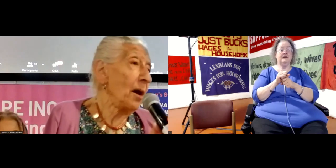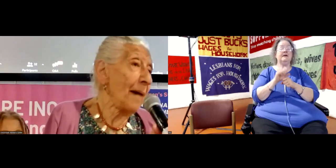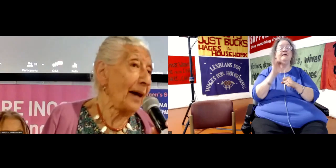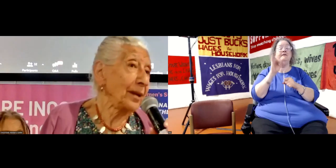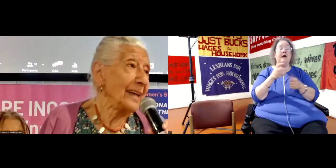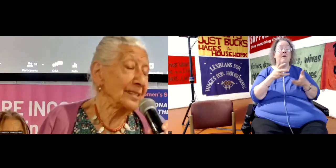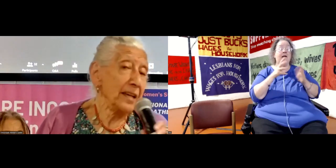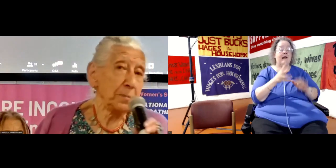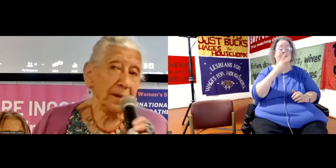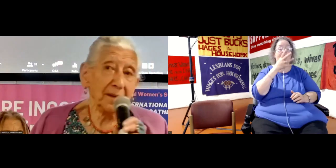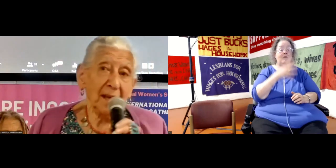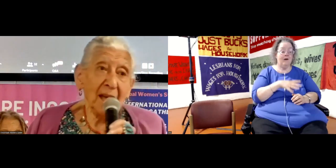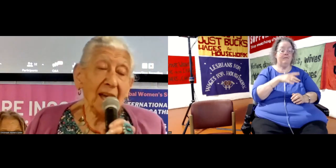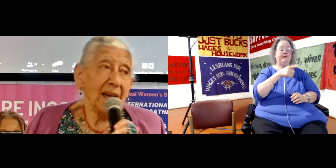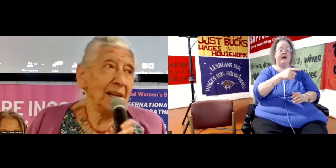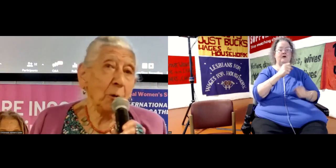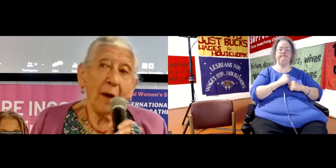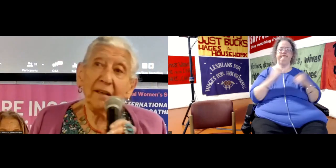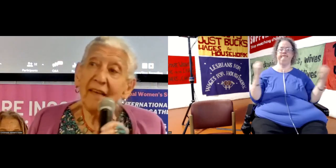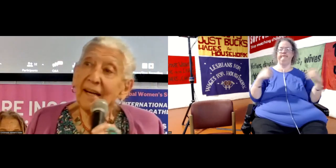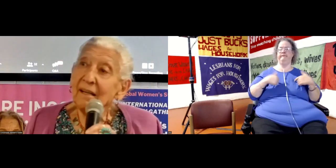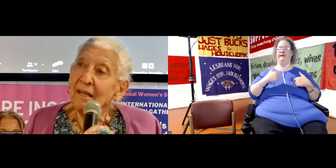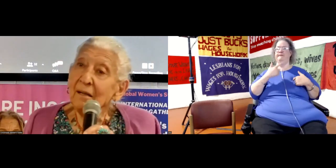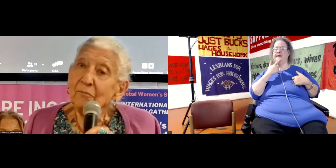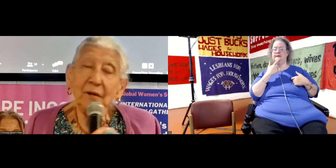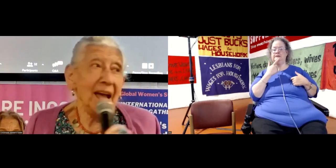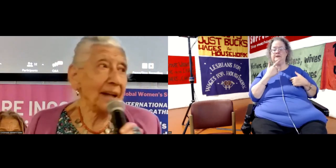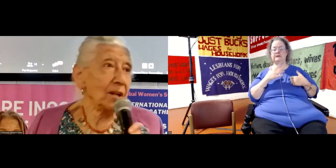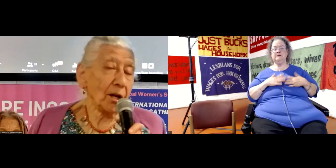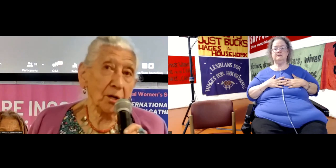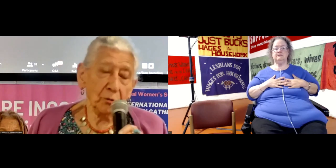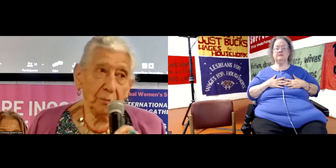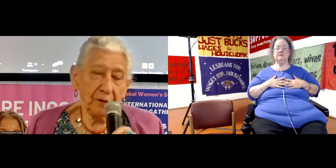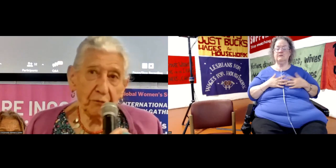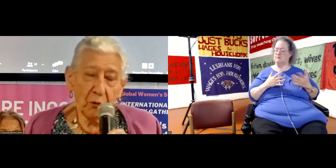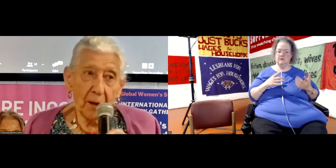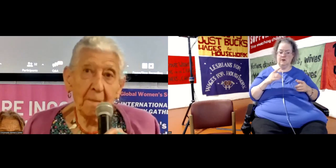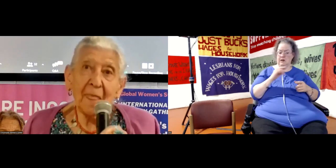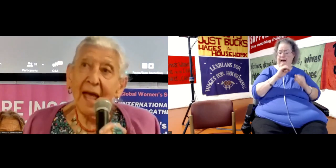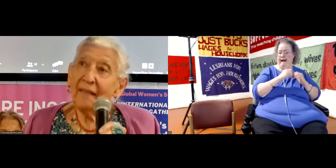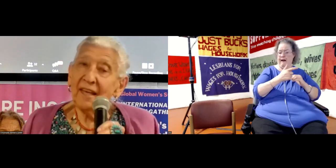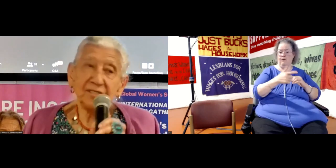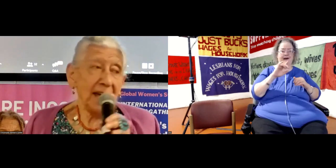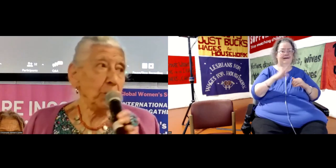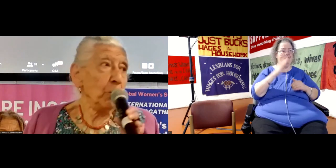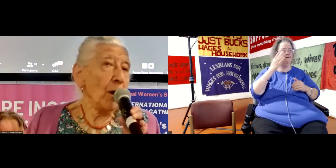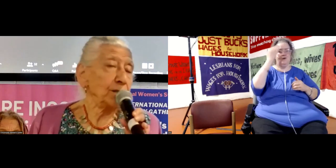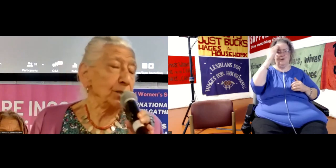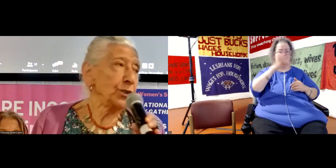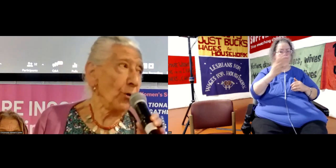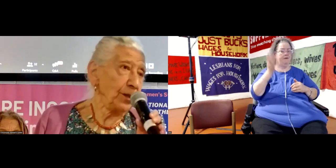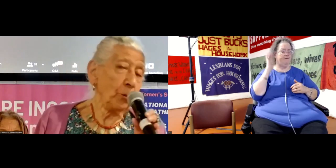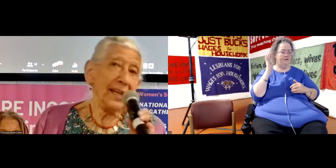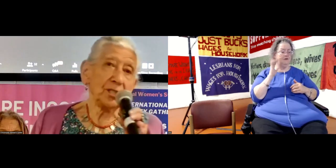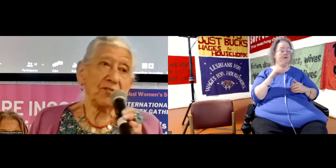to come out as lesbian in a way that we had not known before. And they said, we want